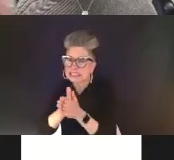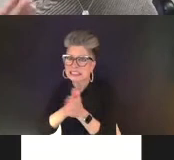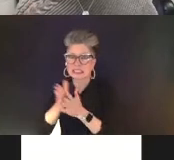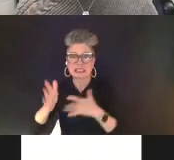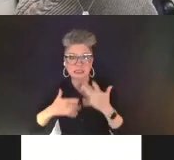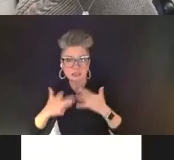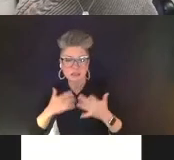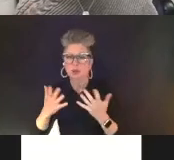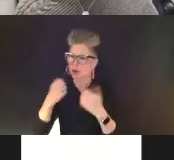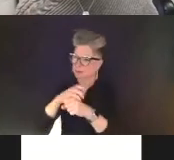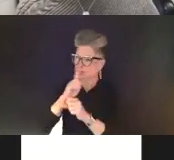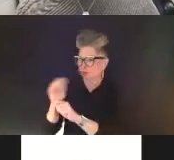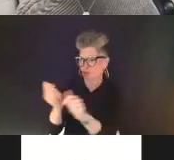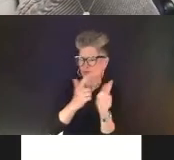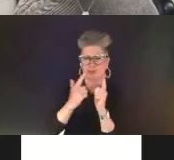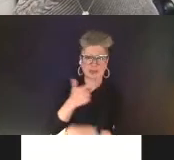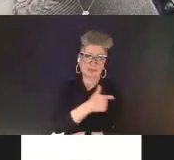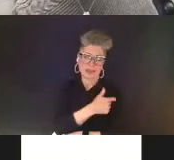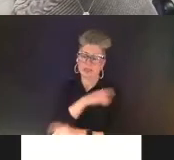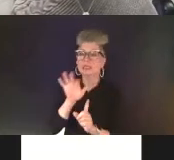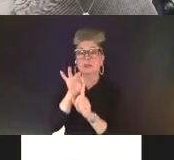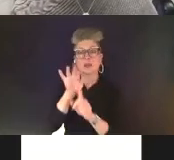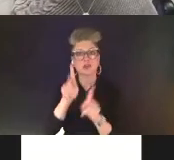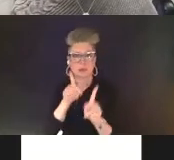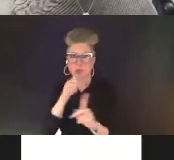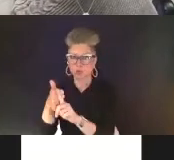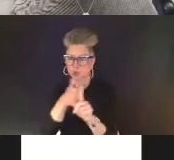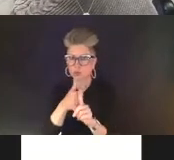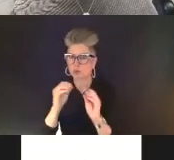are really at high risk of getting this infection.